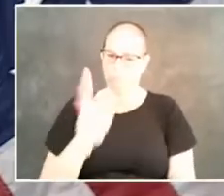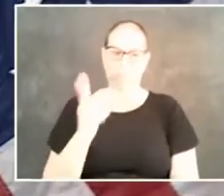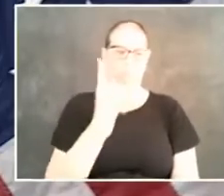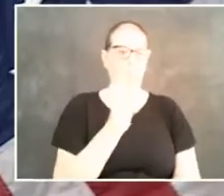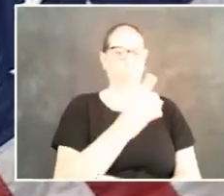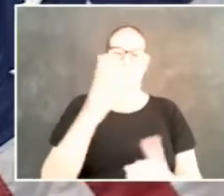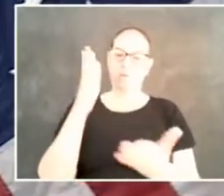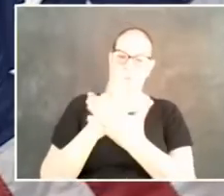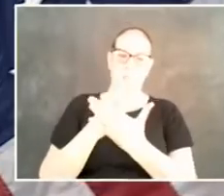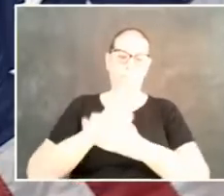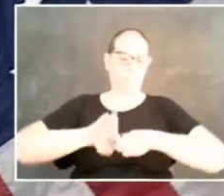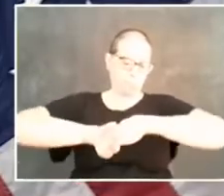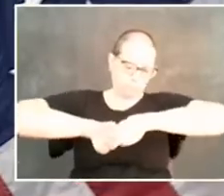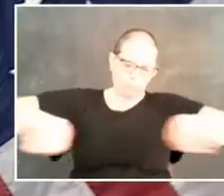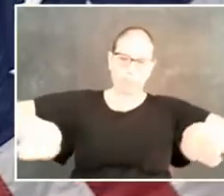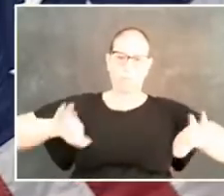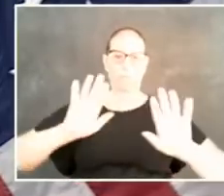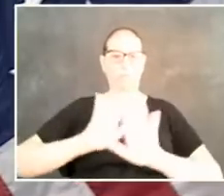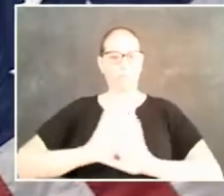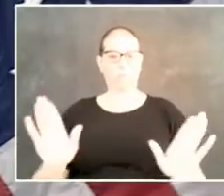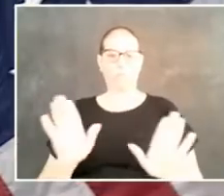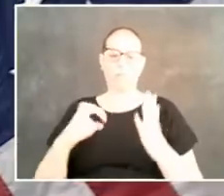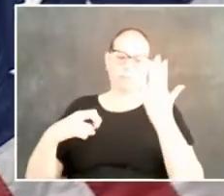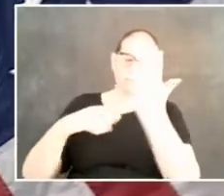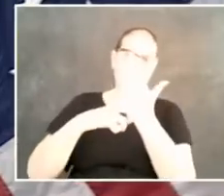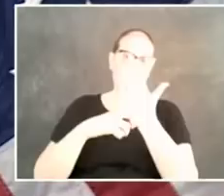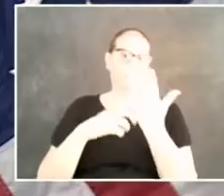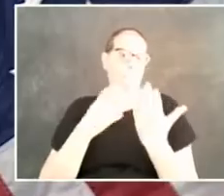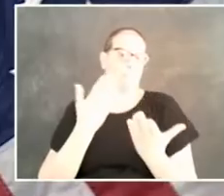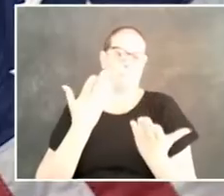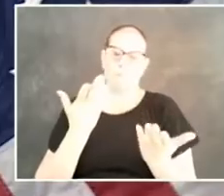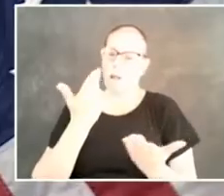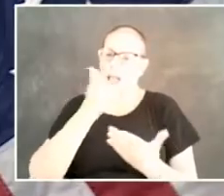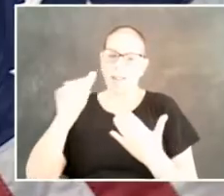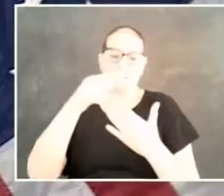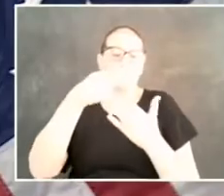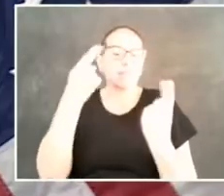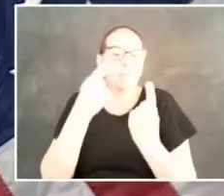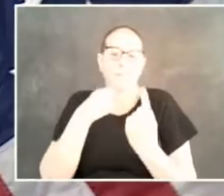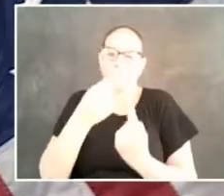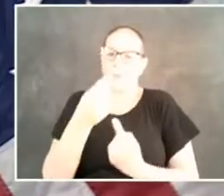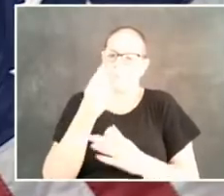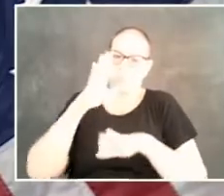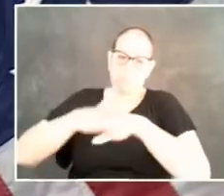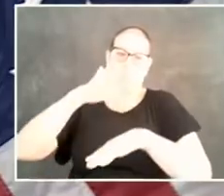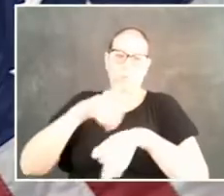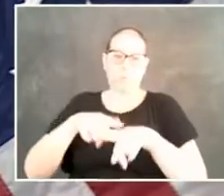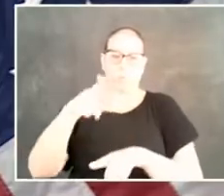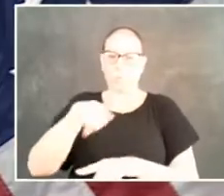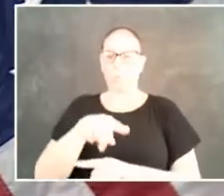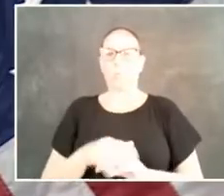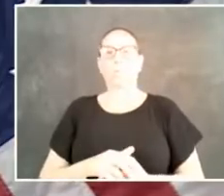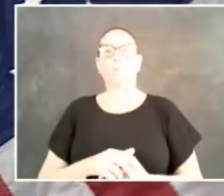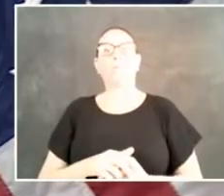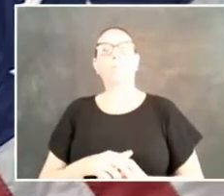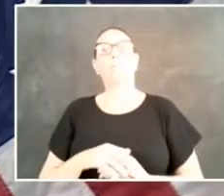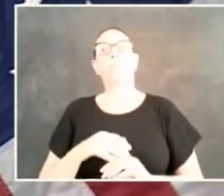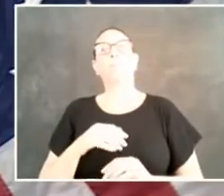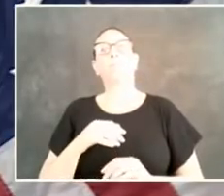job is to make sure they practice social distancing. Even if it's a large number of people in a small area, people have to practice social